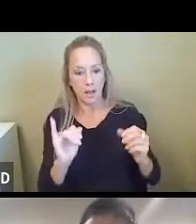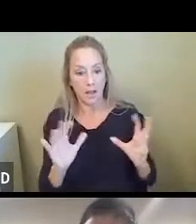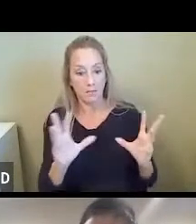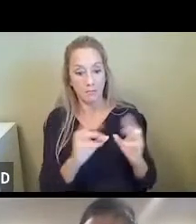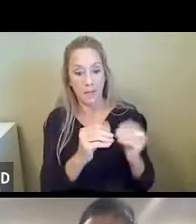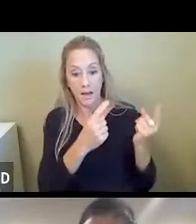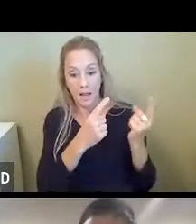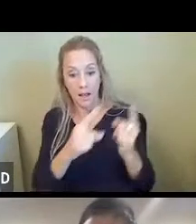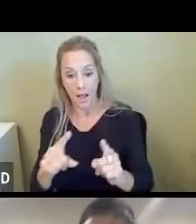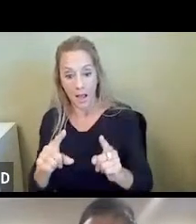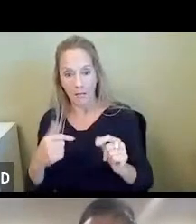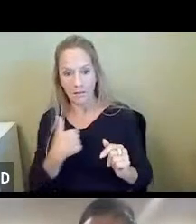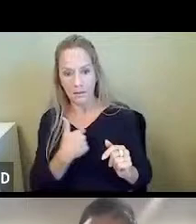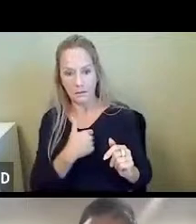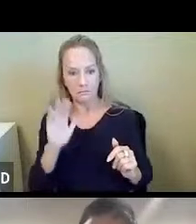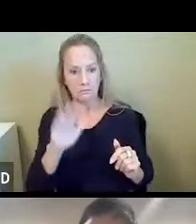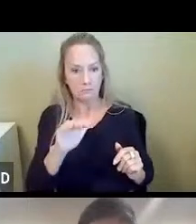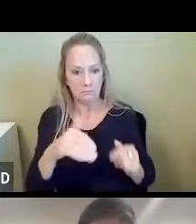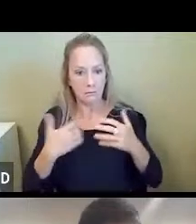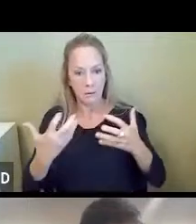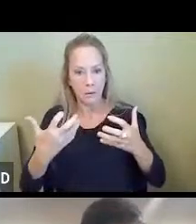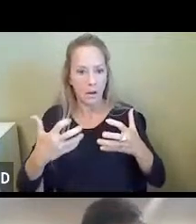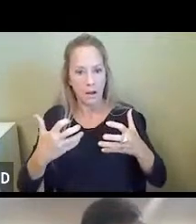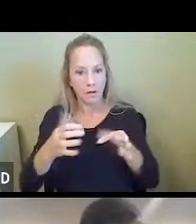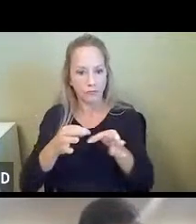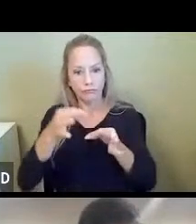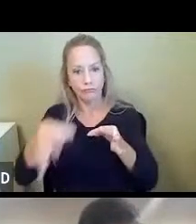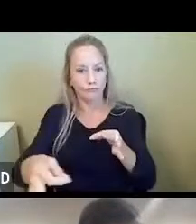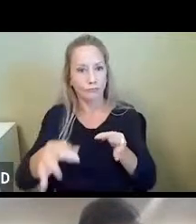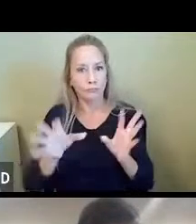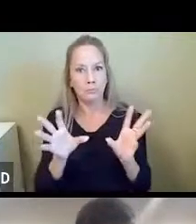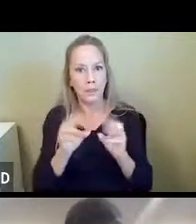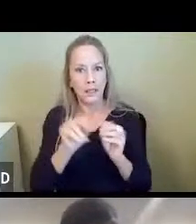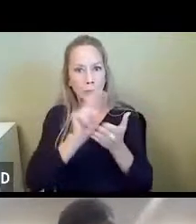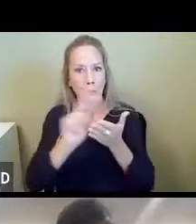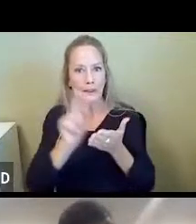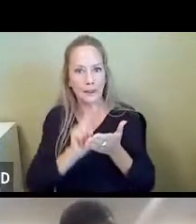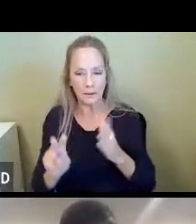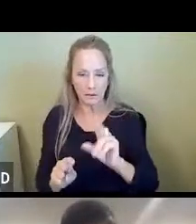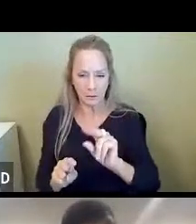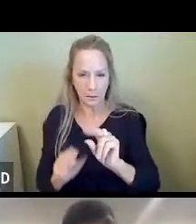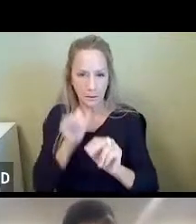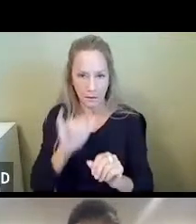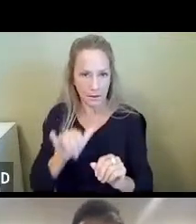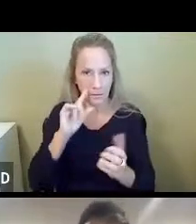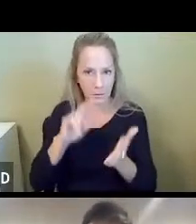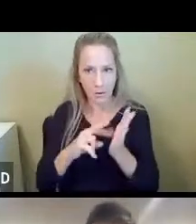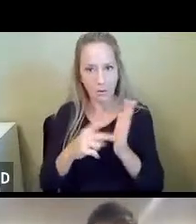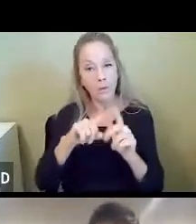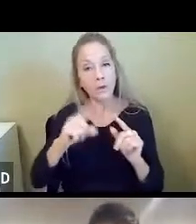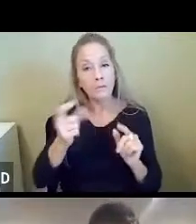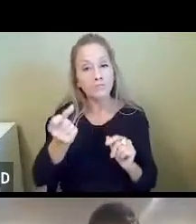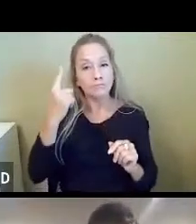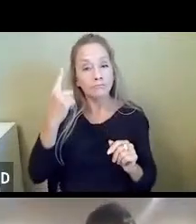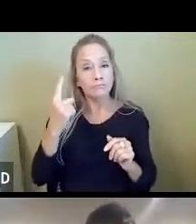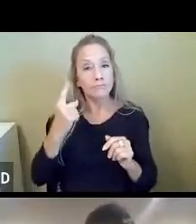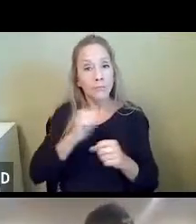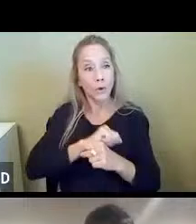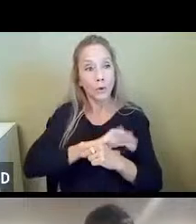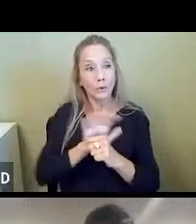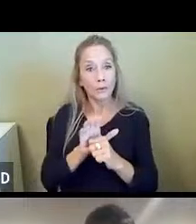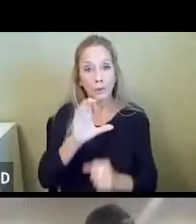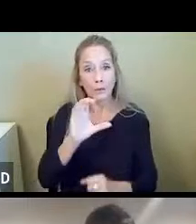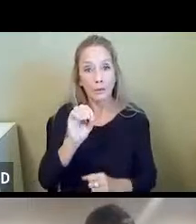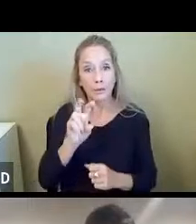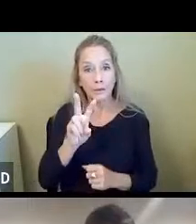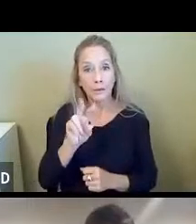meeting went and the decisions that were made. Secondly, just understanding COVID-19. I don't